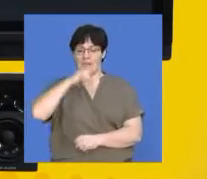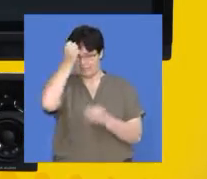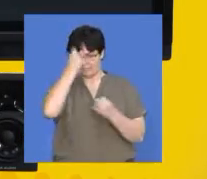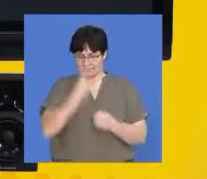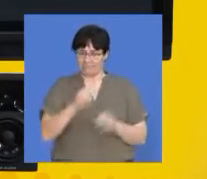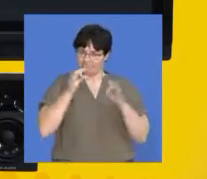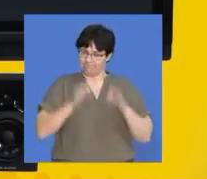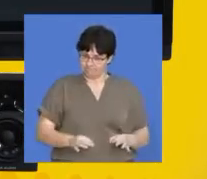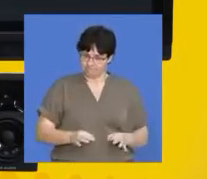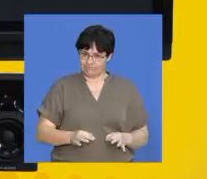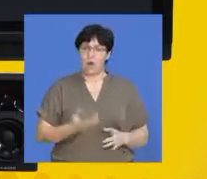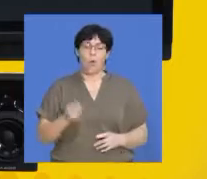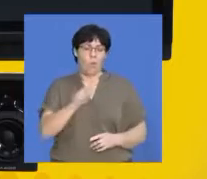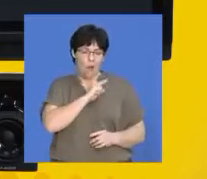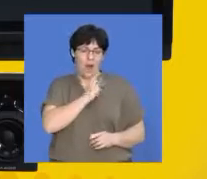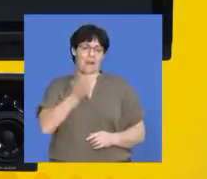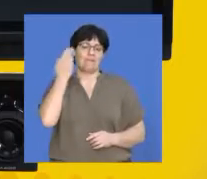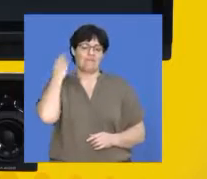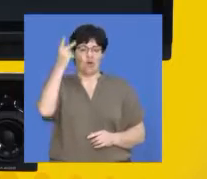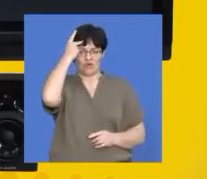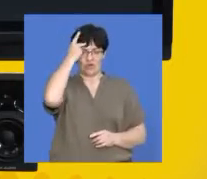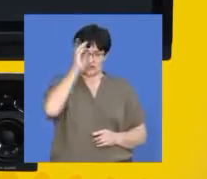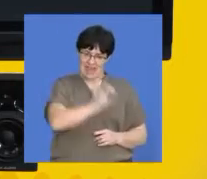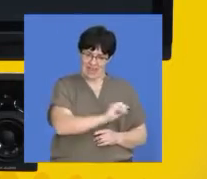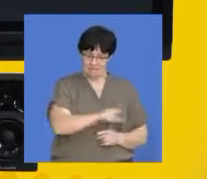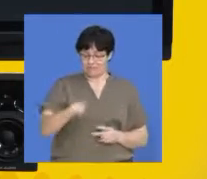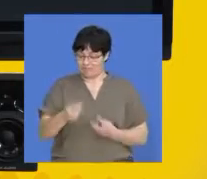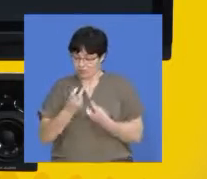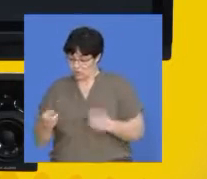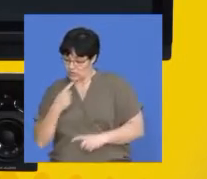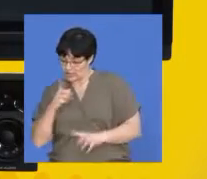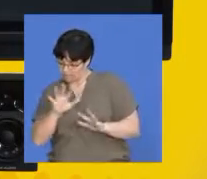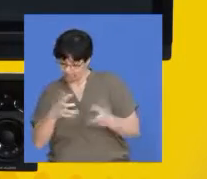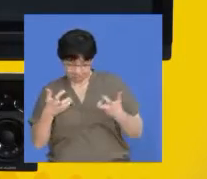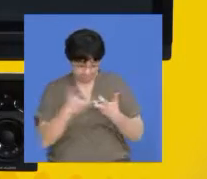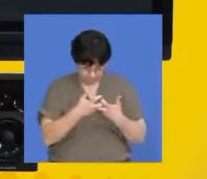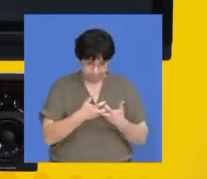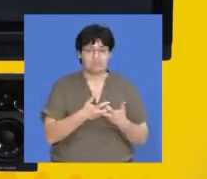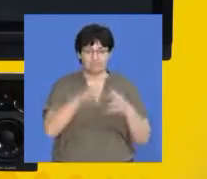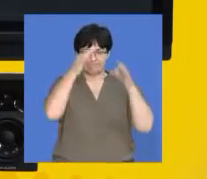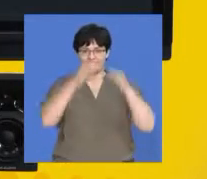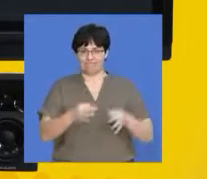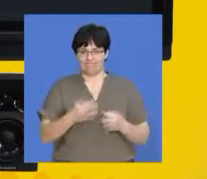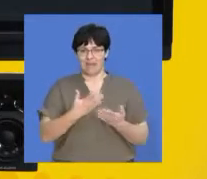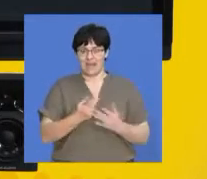based on your prior knowledge and what the source says. So it's